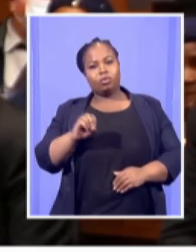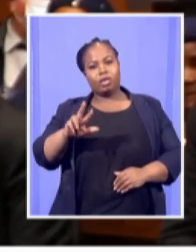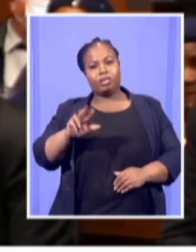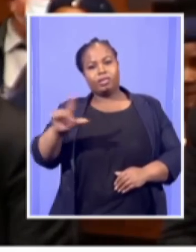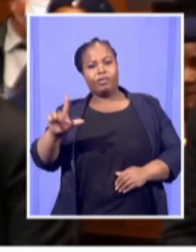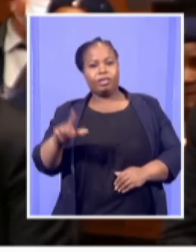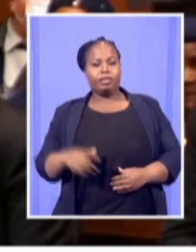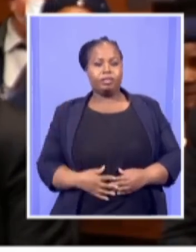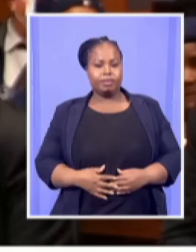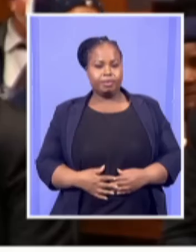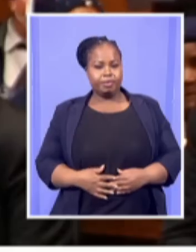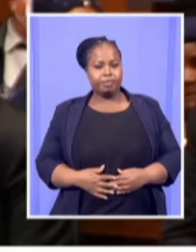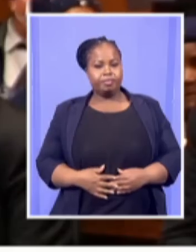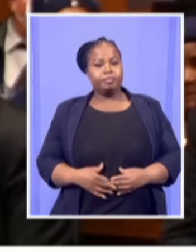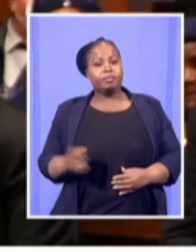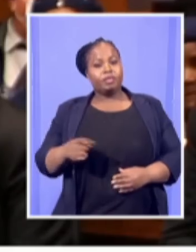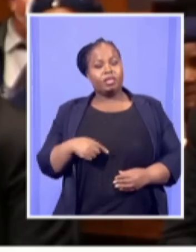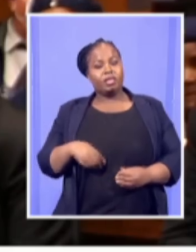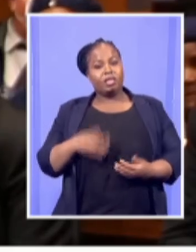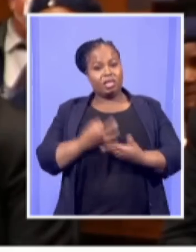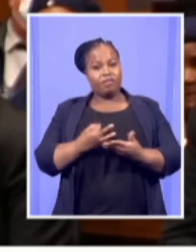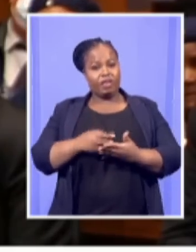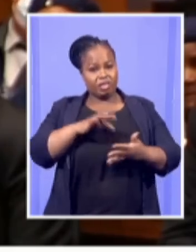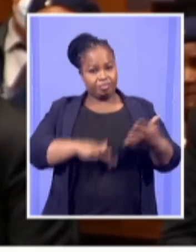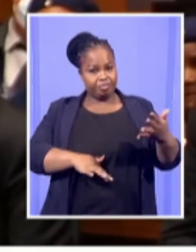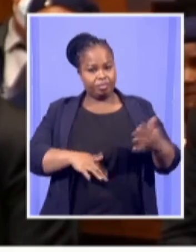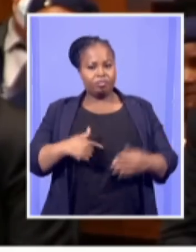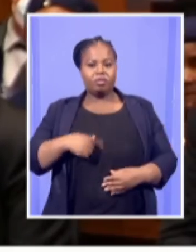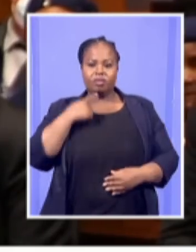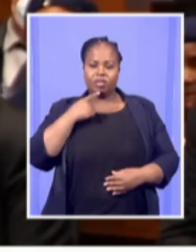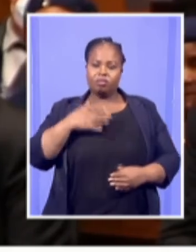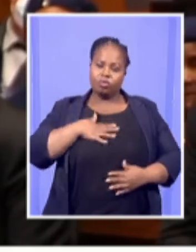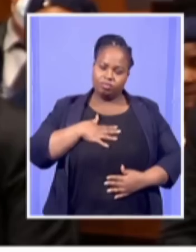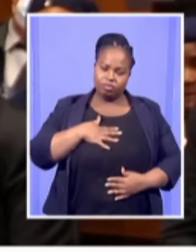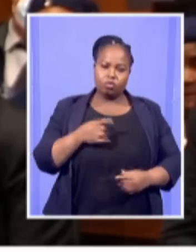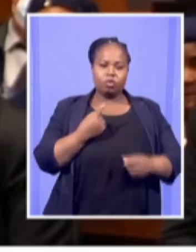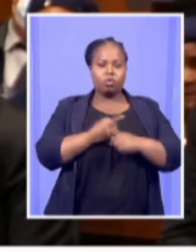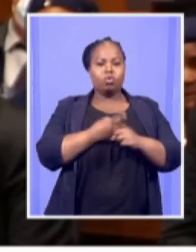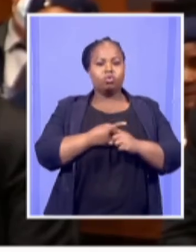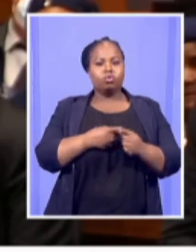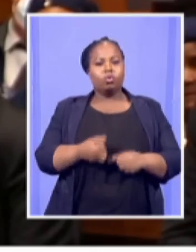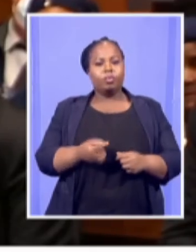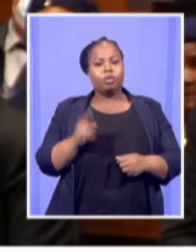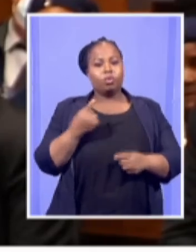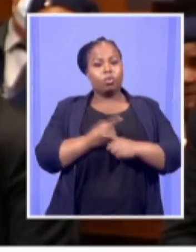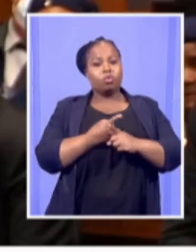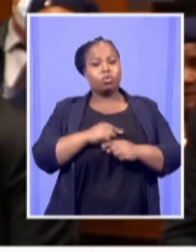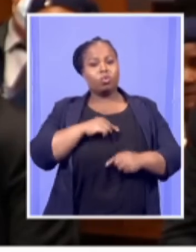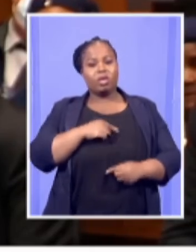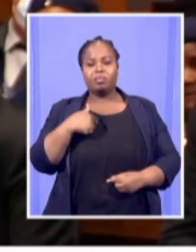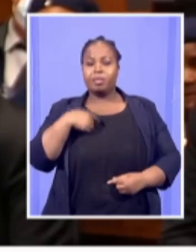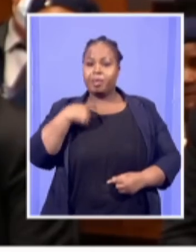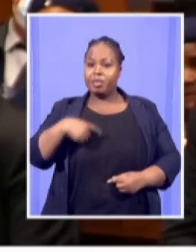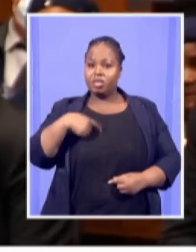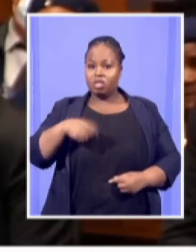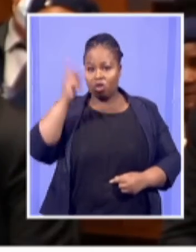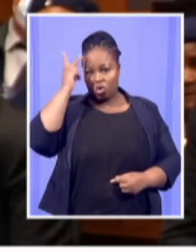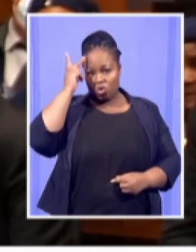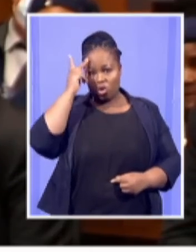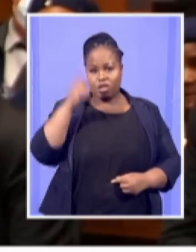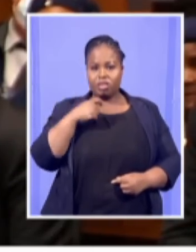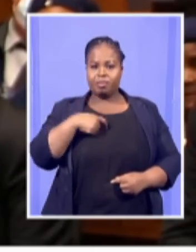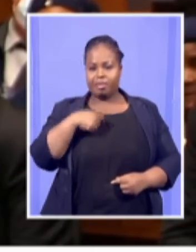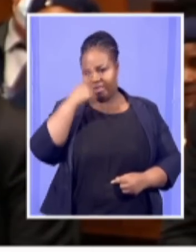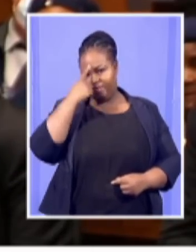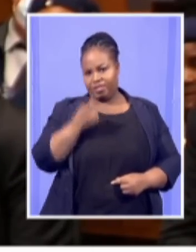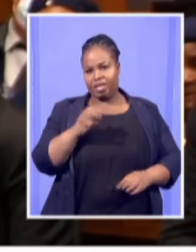66040251188087. The facts contained herein, save where expressly indicated to the contrary, are within my personal knowledge and belief and are both true